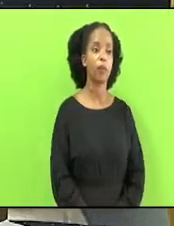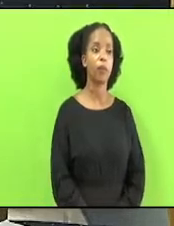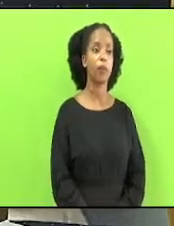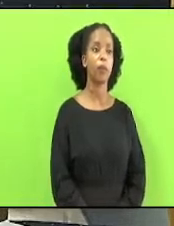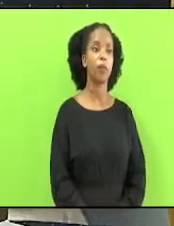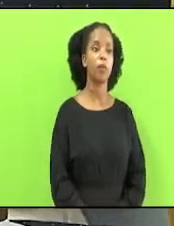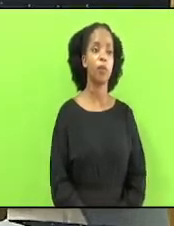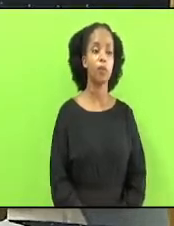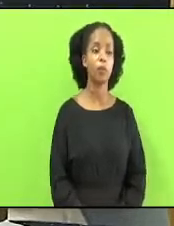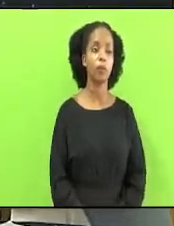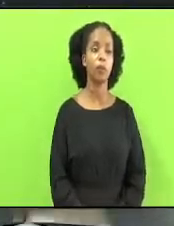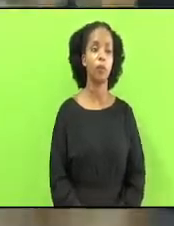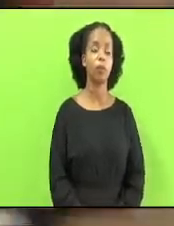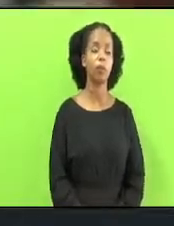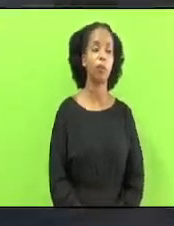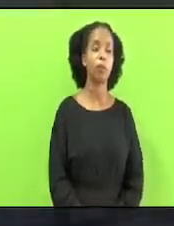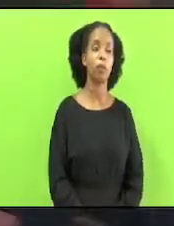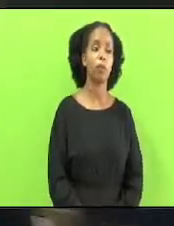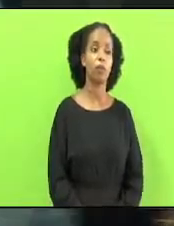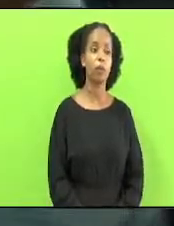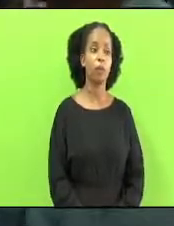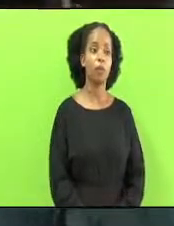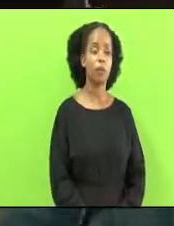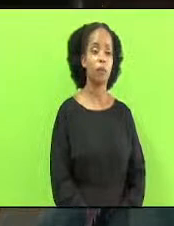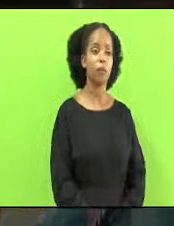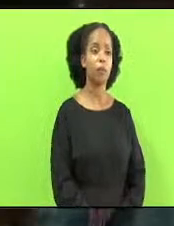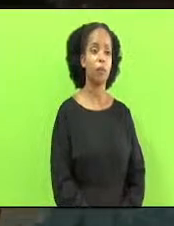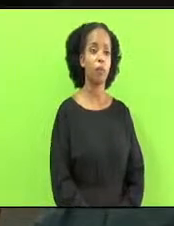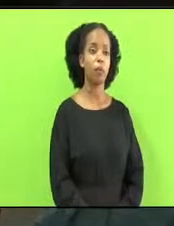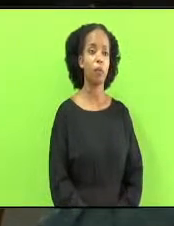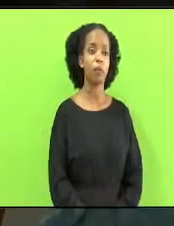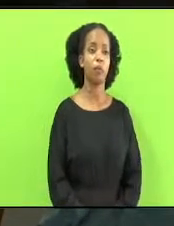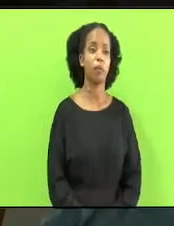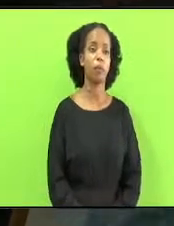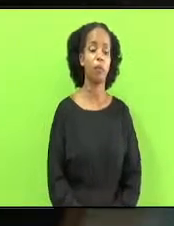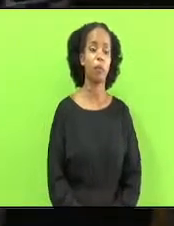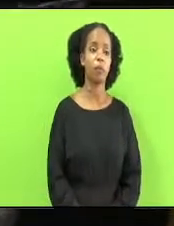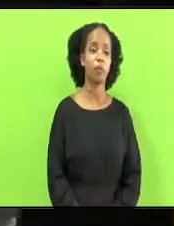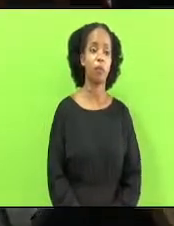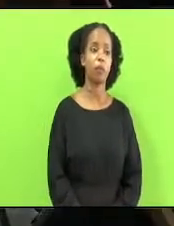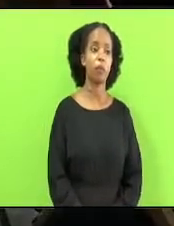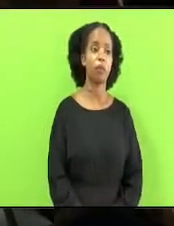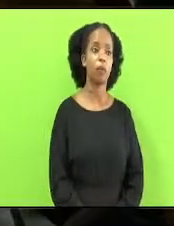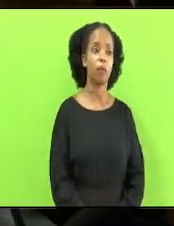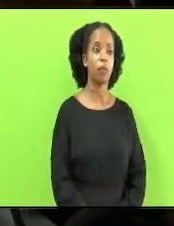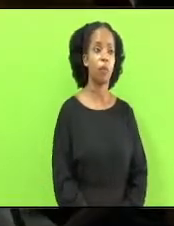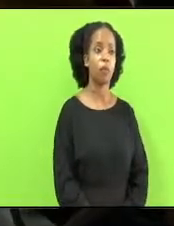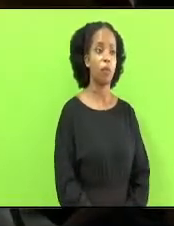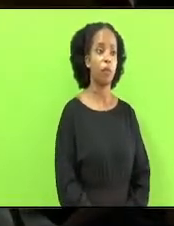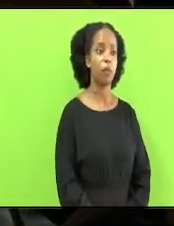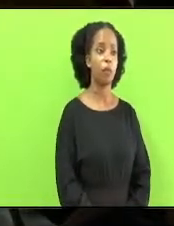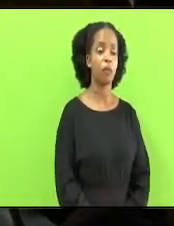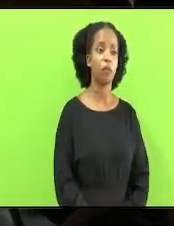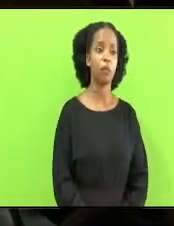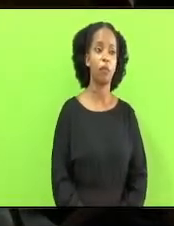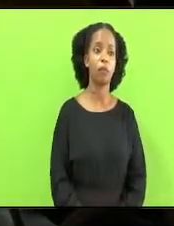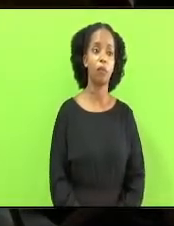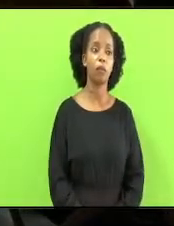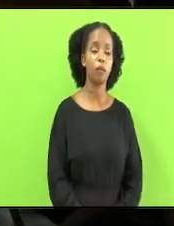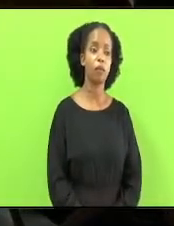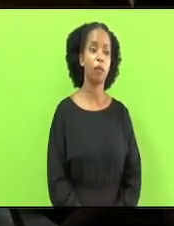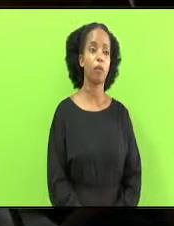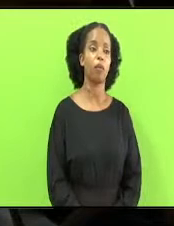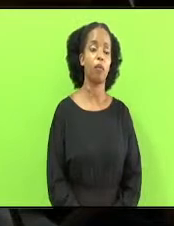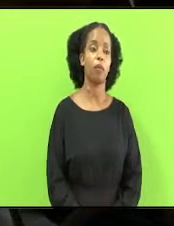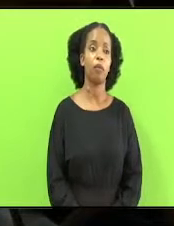All we want to make a humble plea that there must be coordinated effort so that we deal